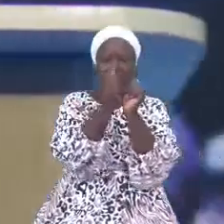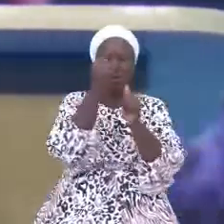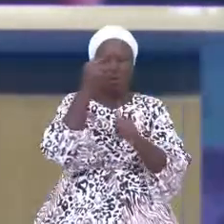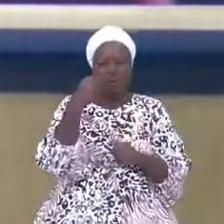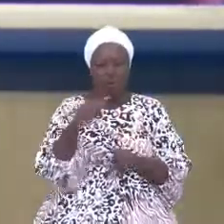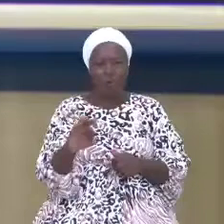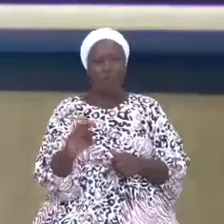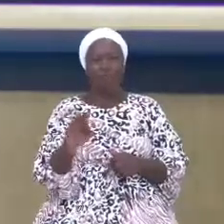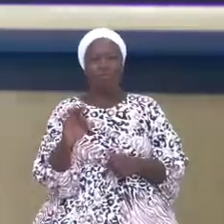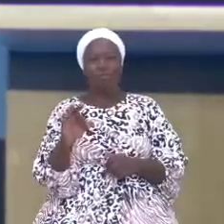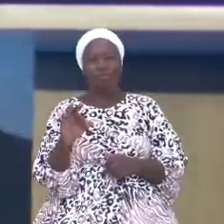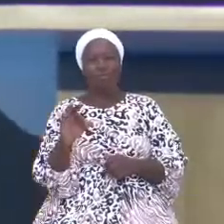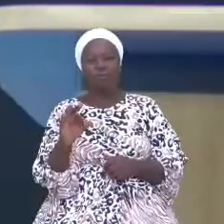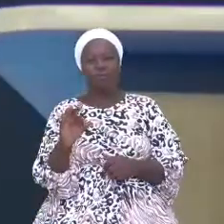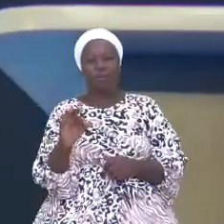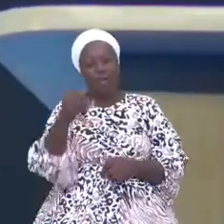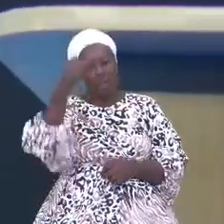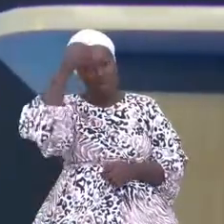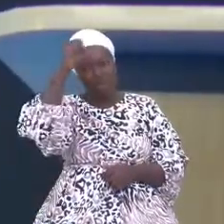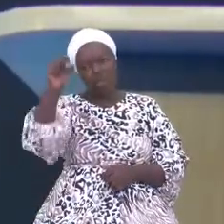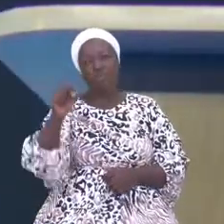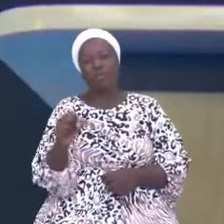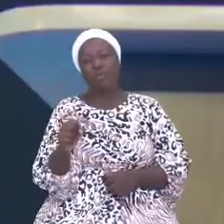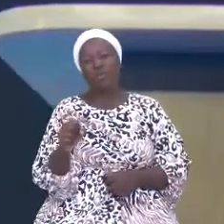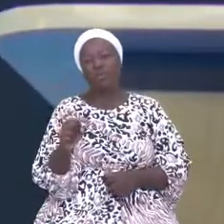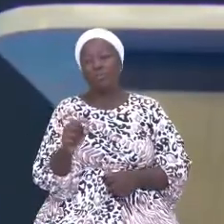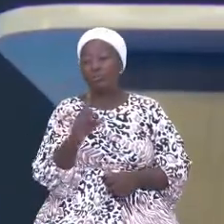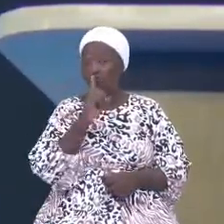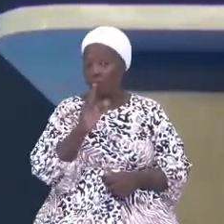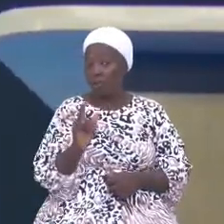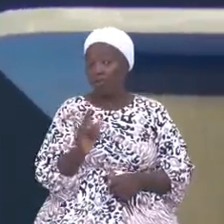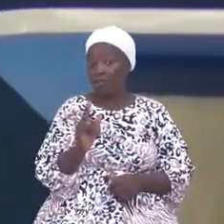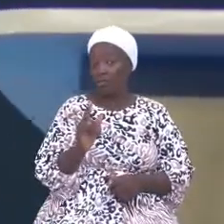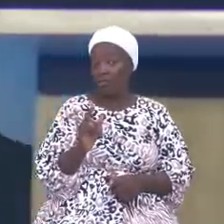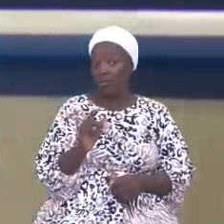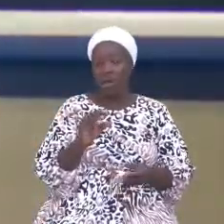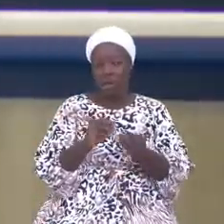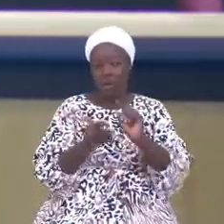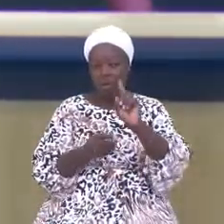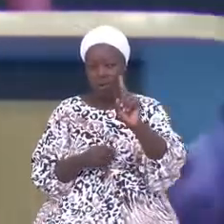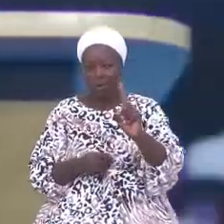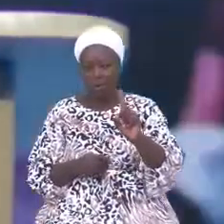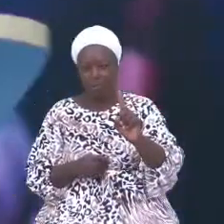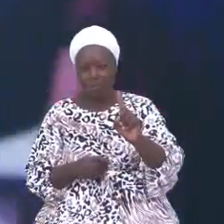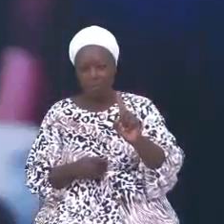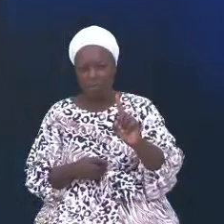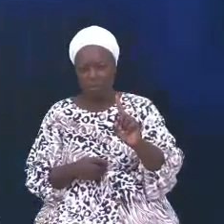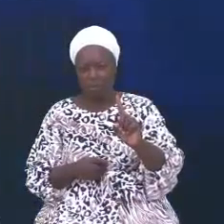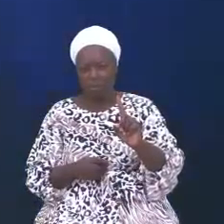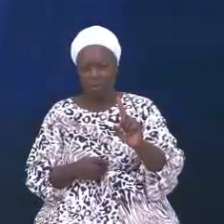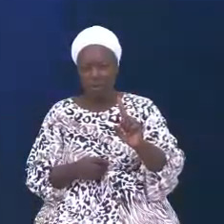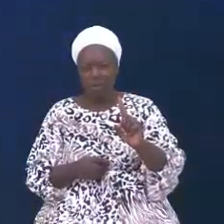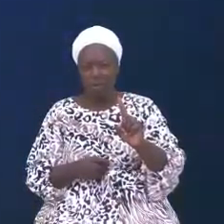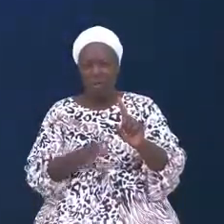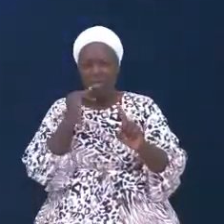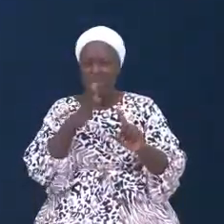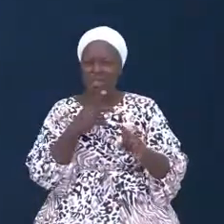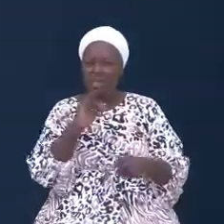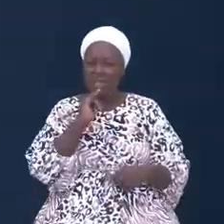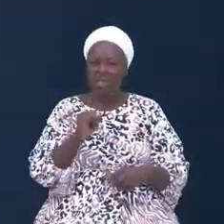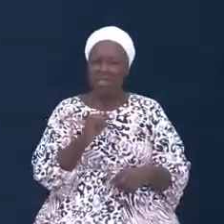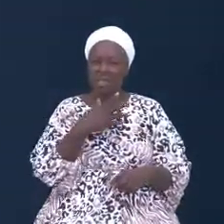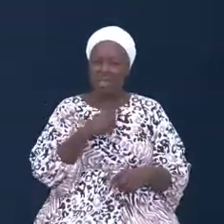of disobedience. Actually, number one, there's been addiction in